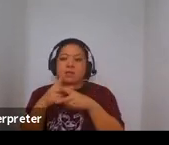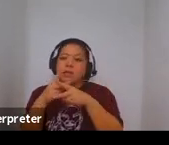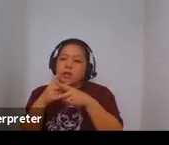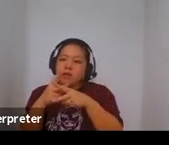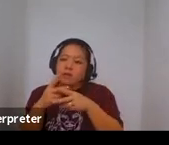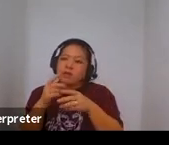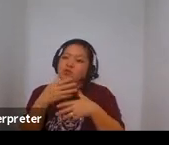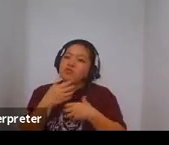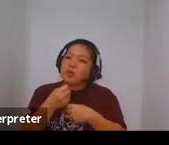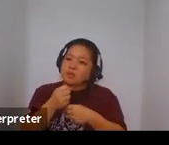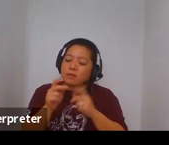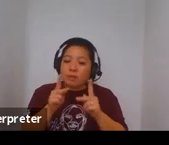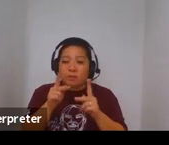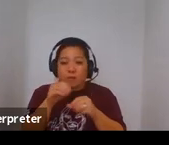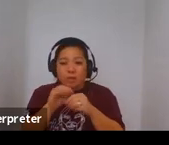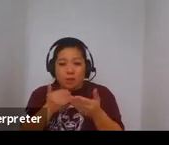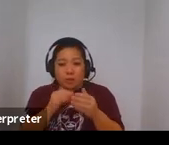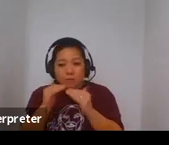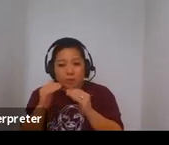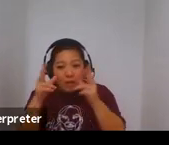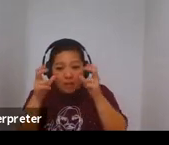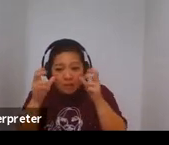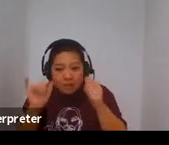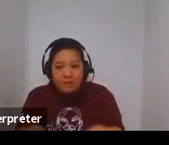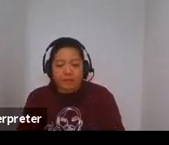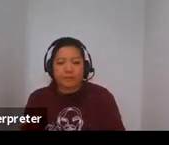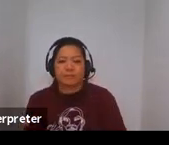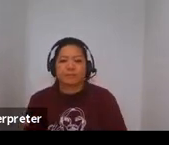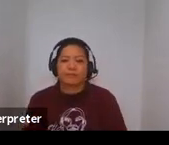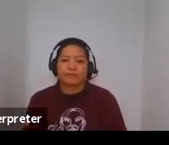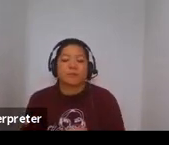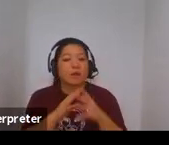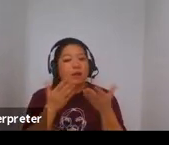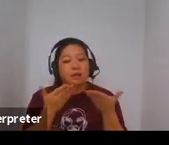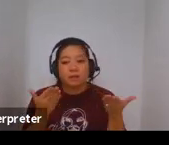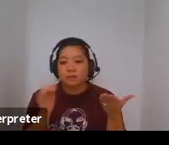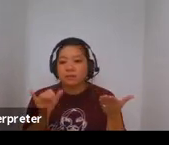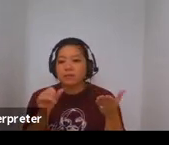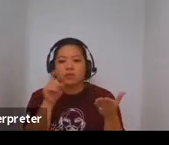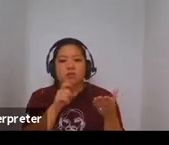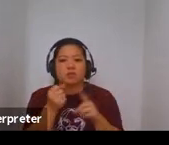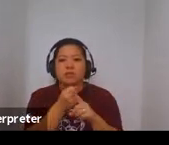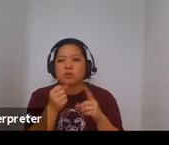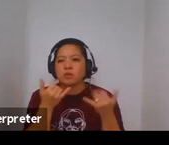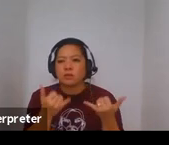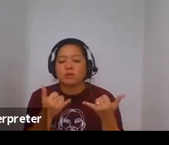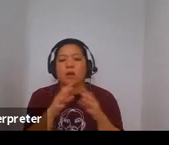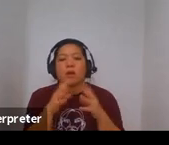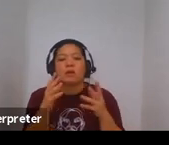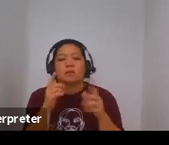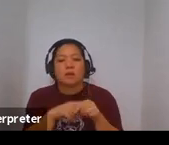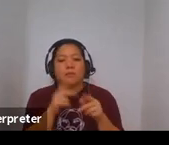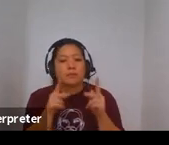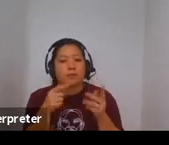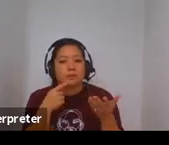and trusted folks in the community to listen to that. A lot of things around sexual assault is, a lot of times people